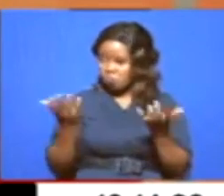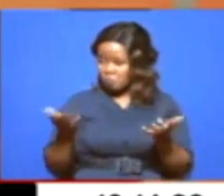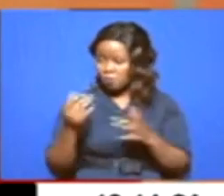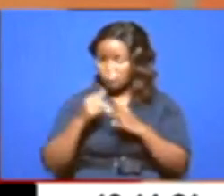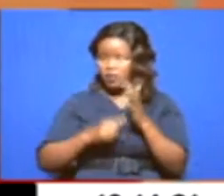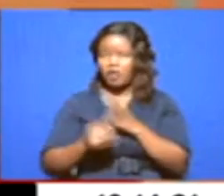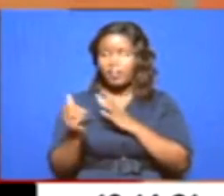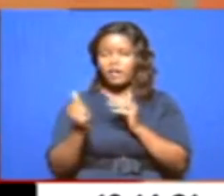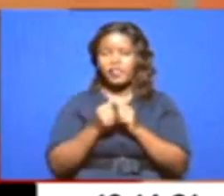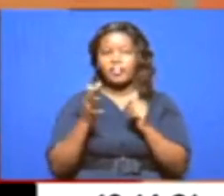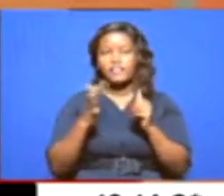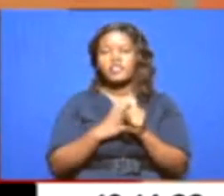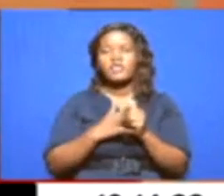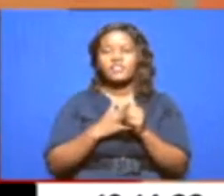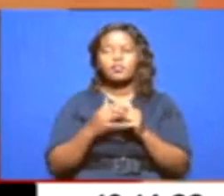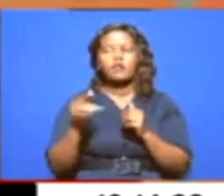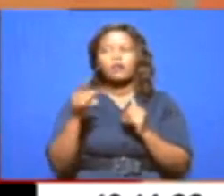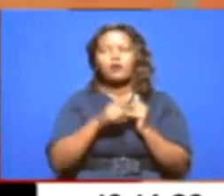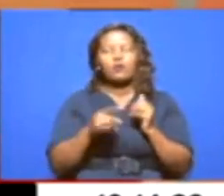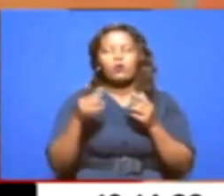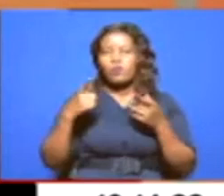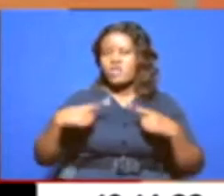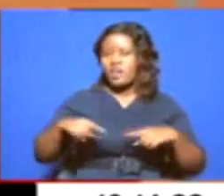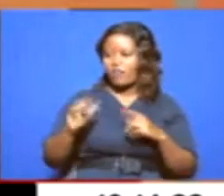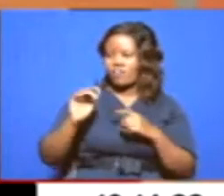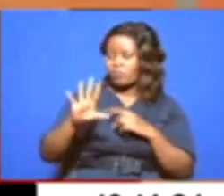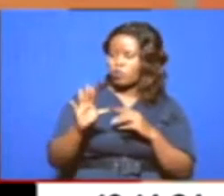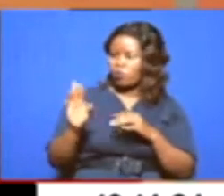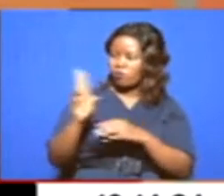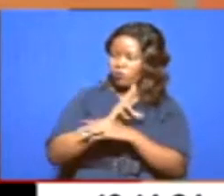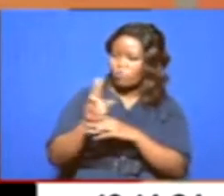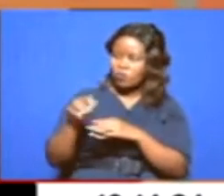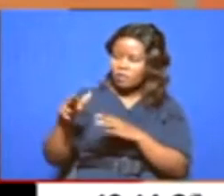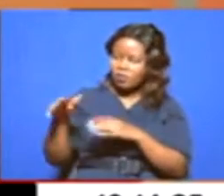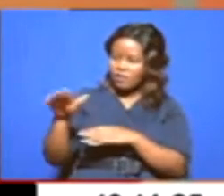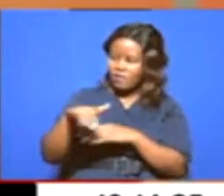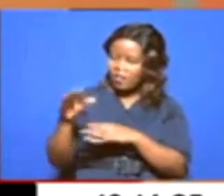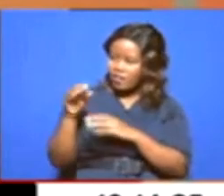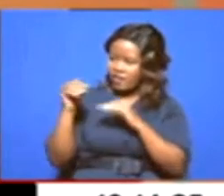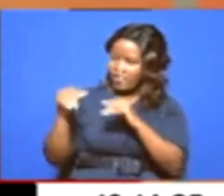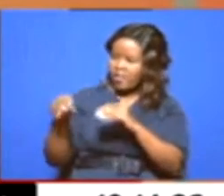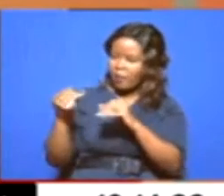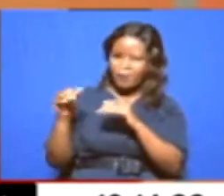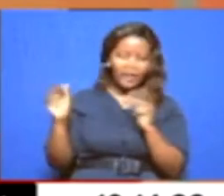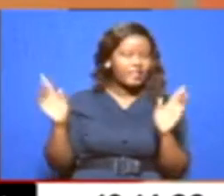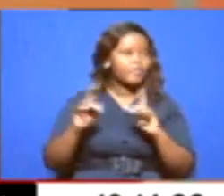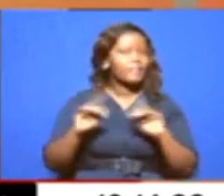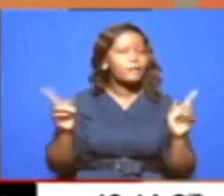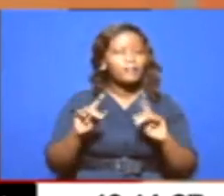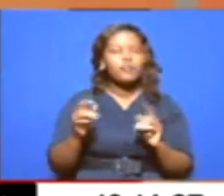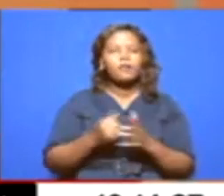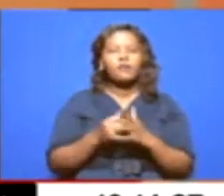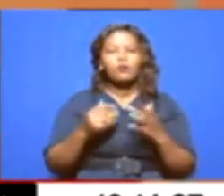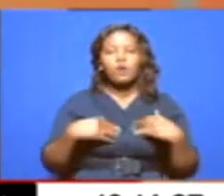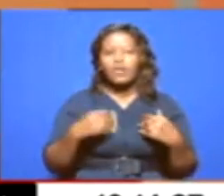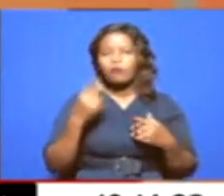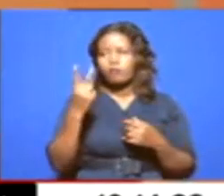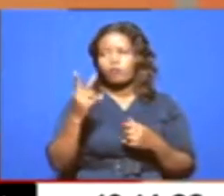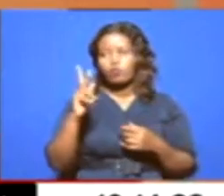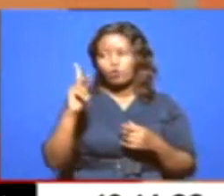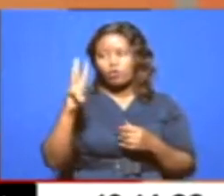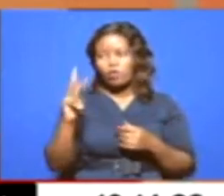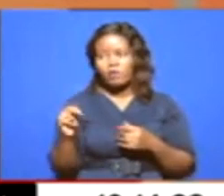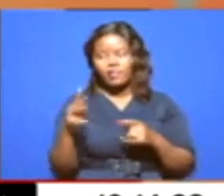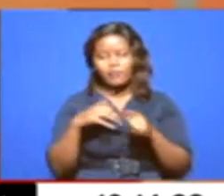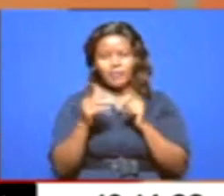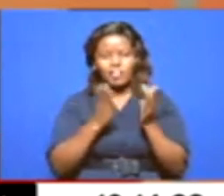not to run through that course because they are young. We have already designed in a way that they are going to run 2 kilometers, but they are not going to go through that